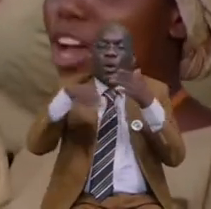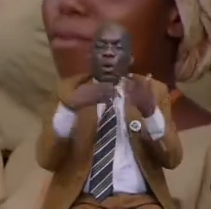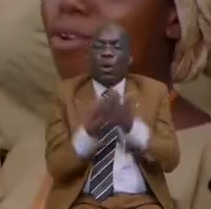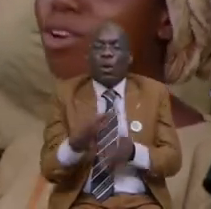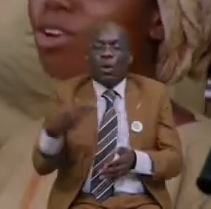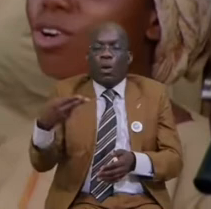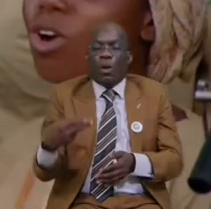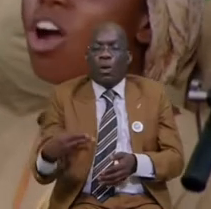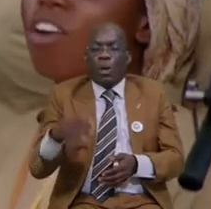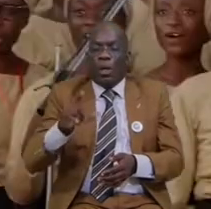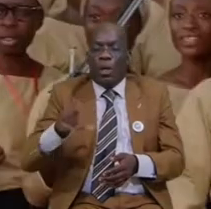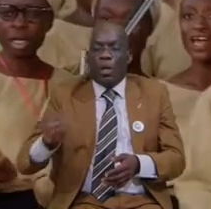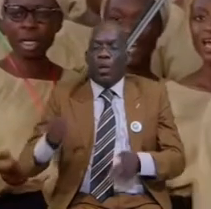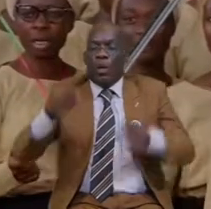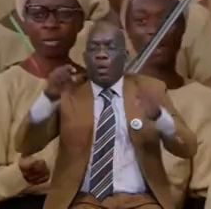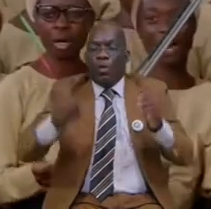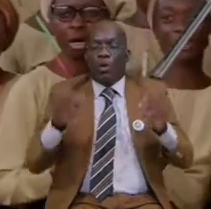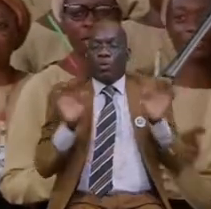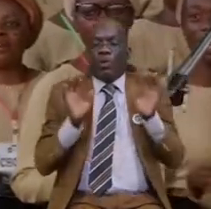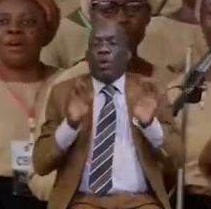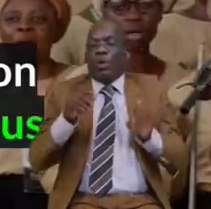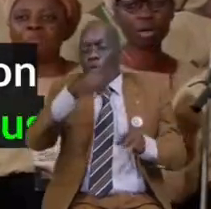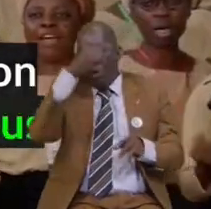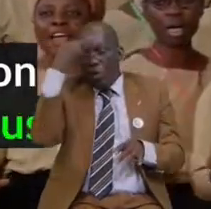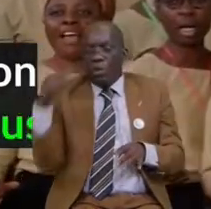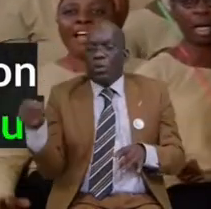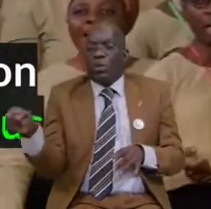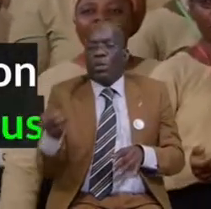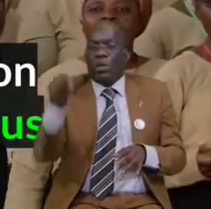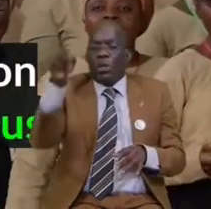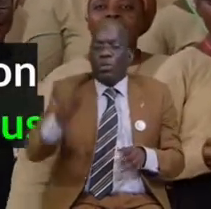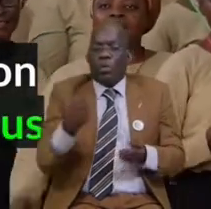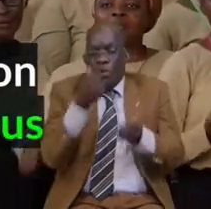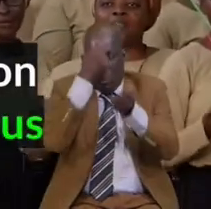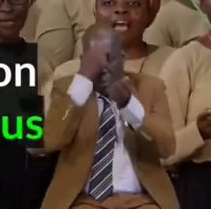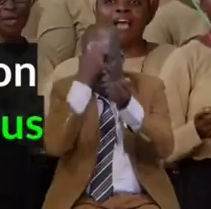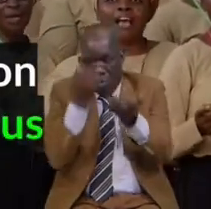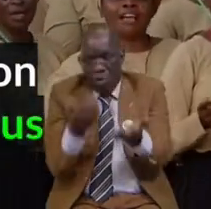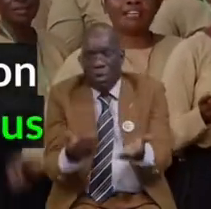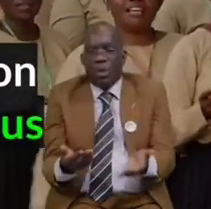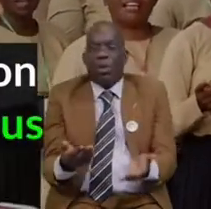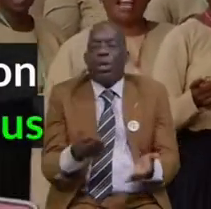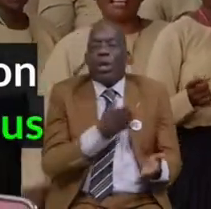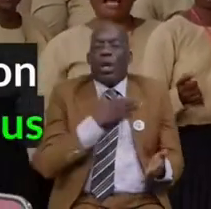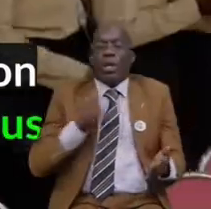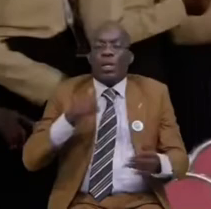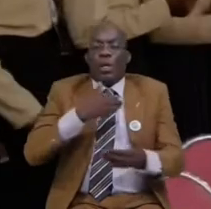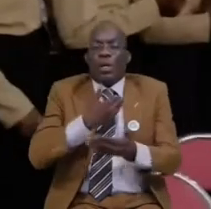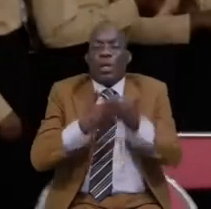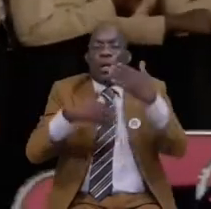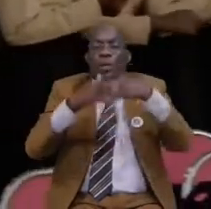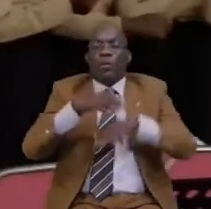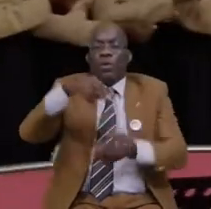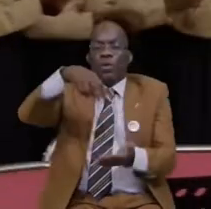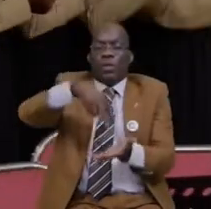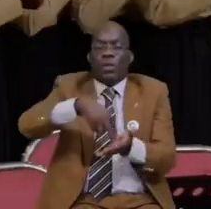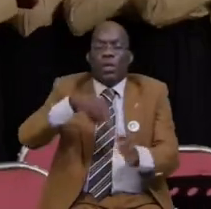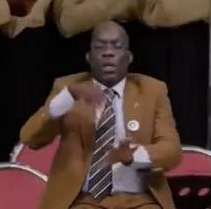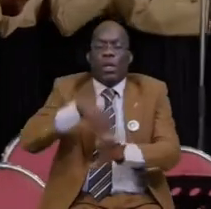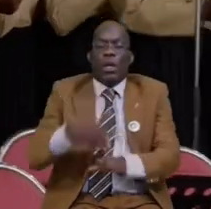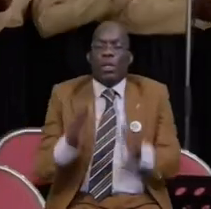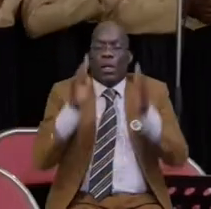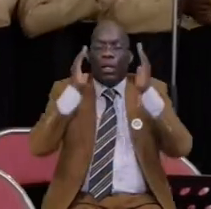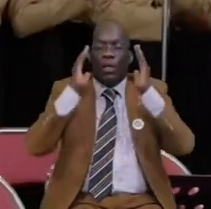shame. For they must obey and ever stand at attention when